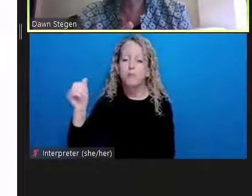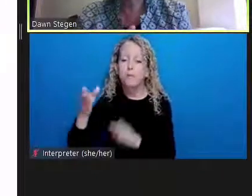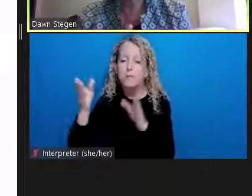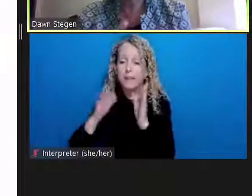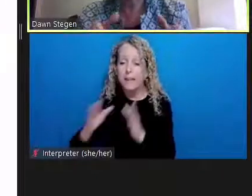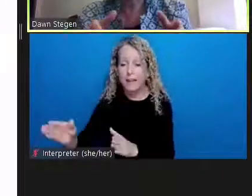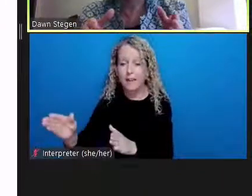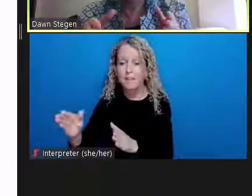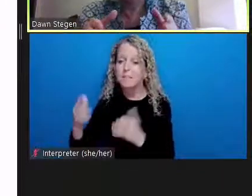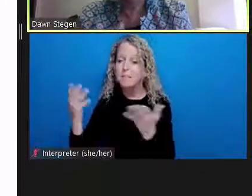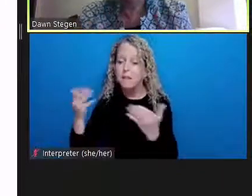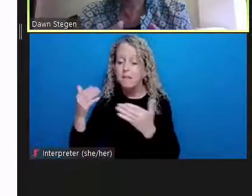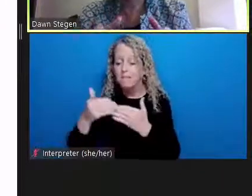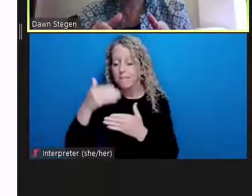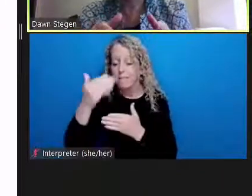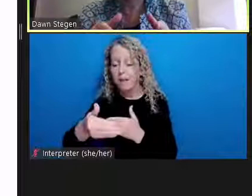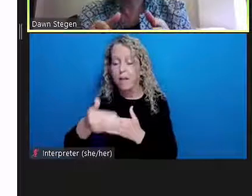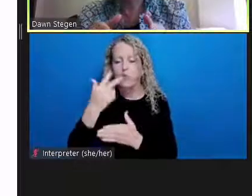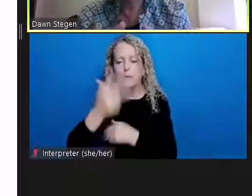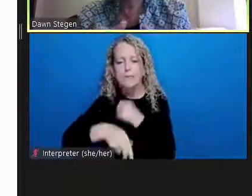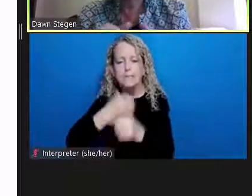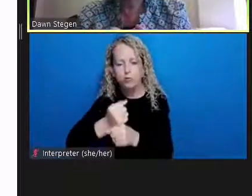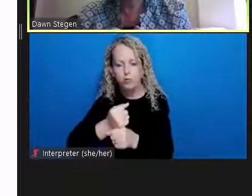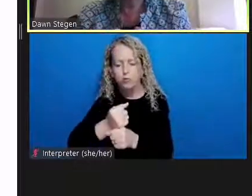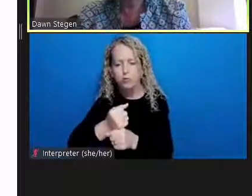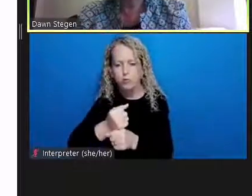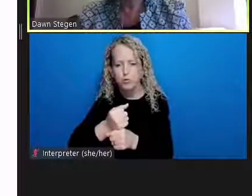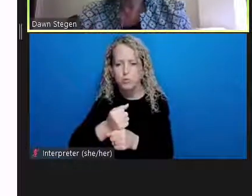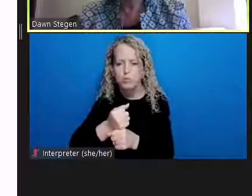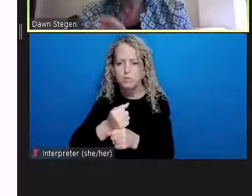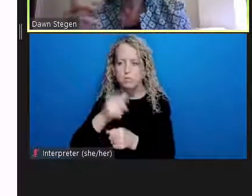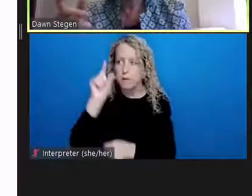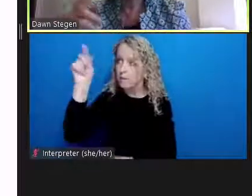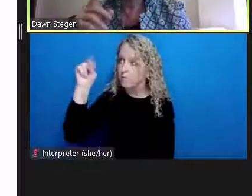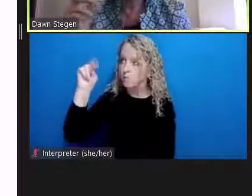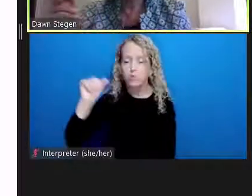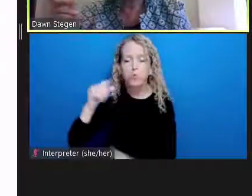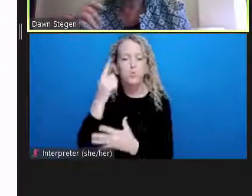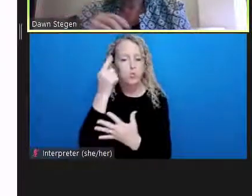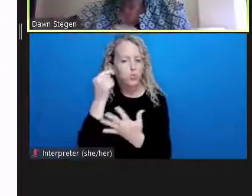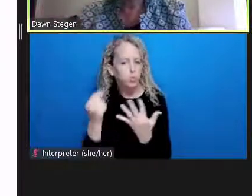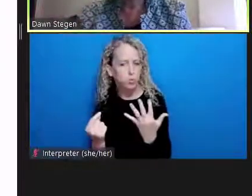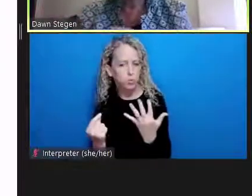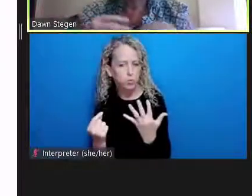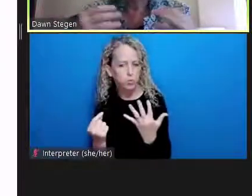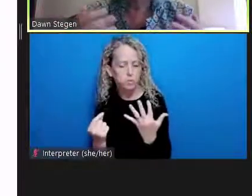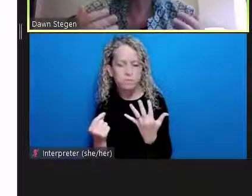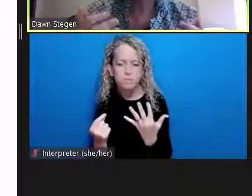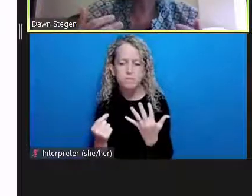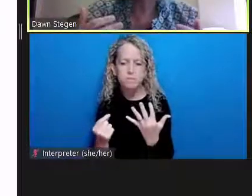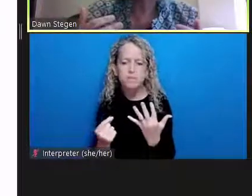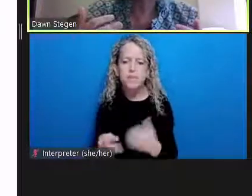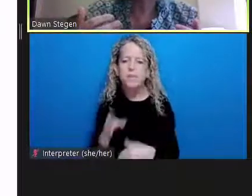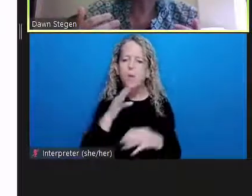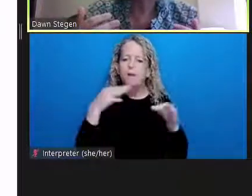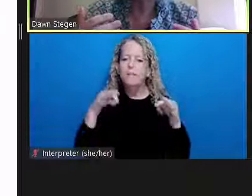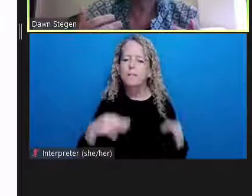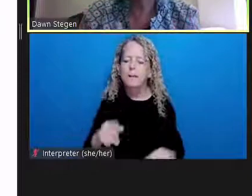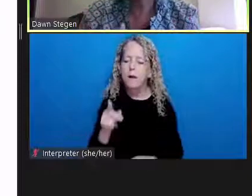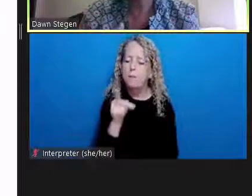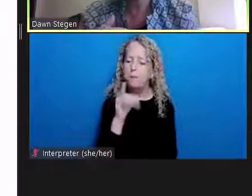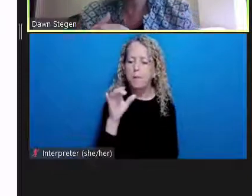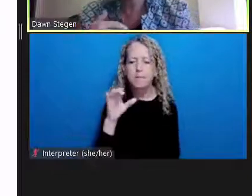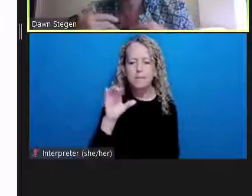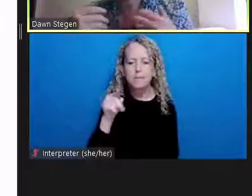accessibility plan as a government of Nova Scotia. So I'm going to be talking a little bit about what's called prescribed public sector